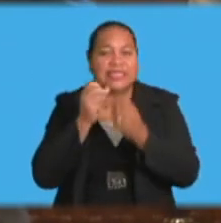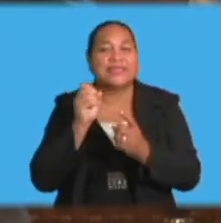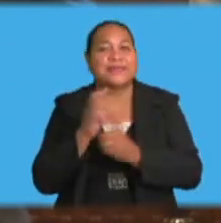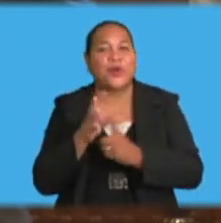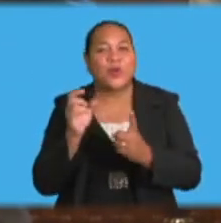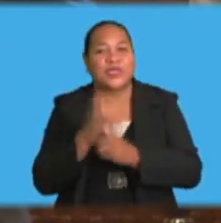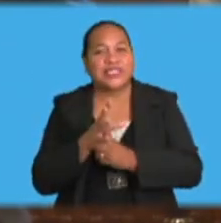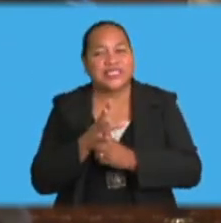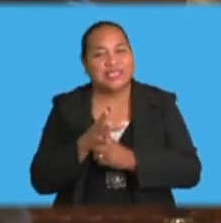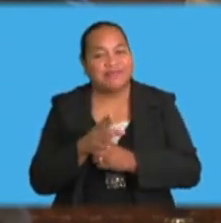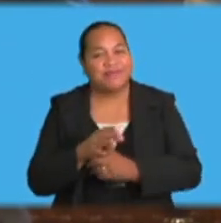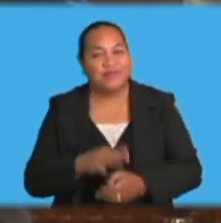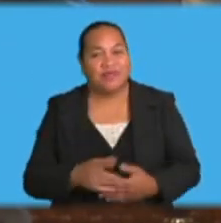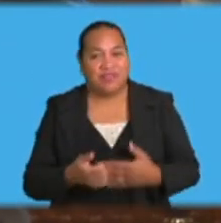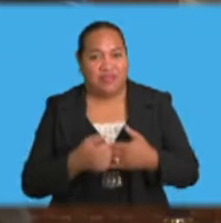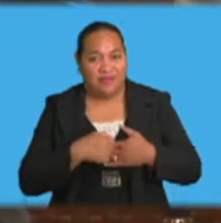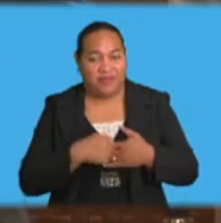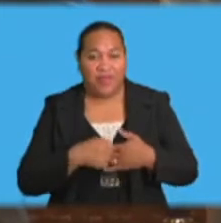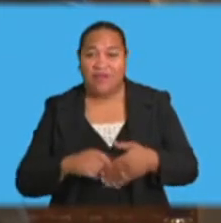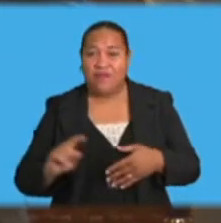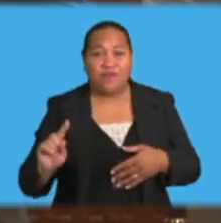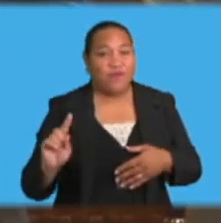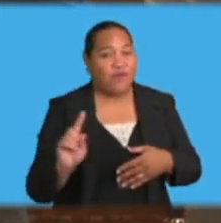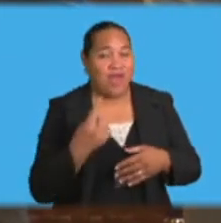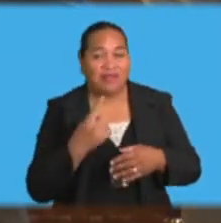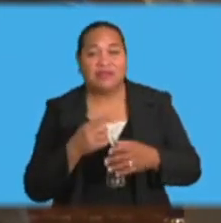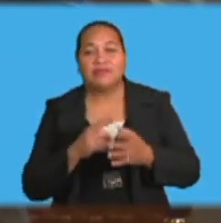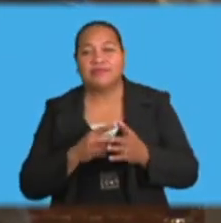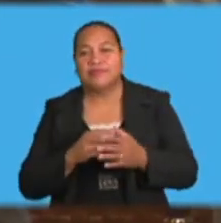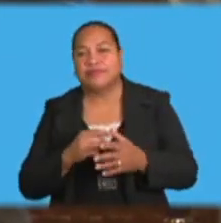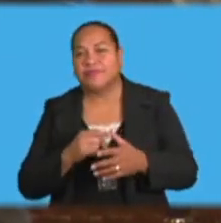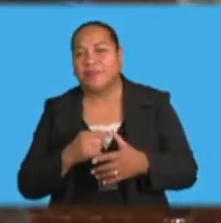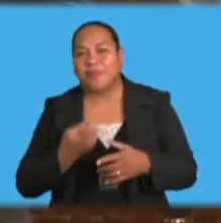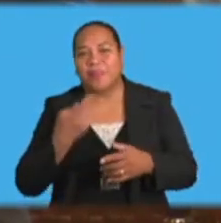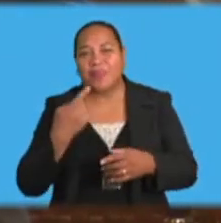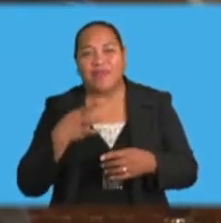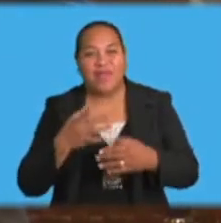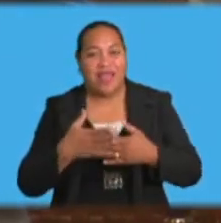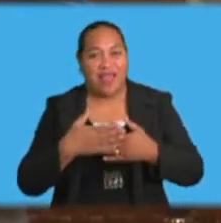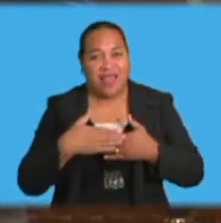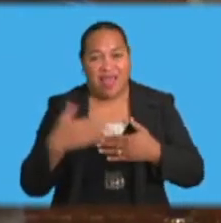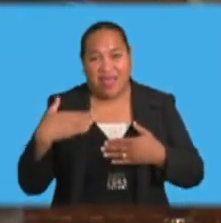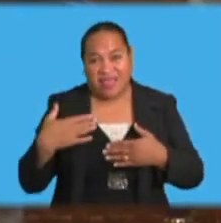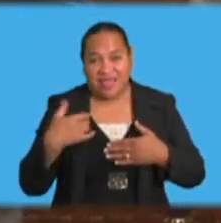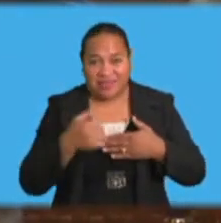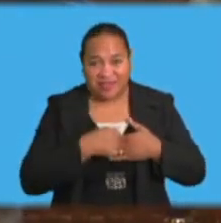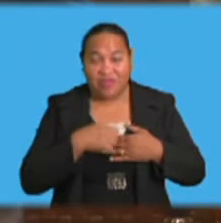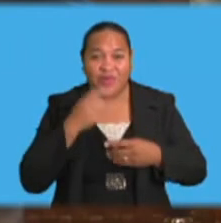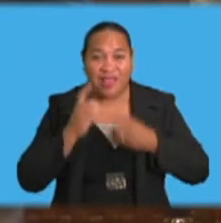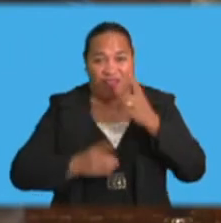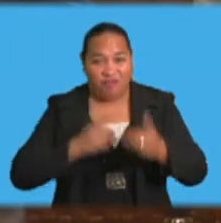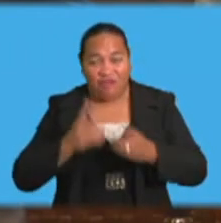this. The first ever occupational health and safety practitioners conference